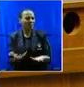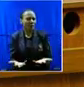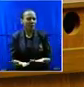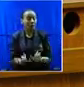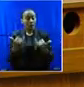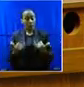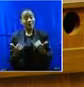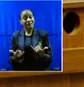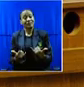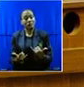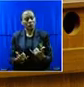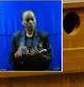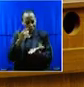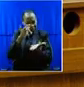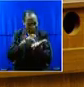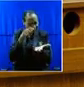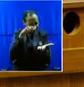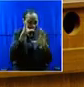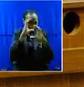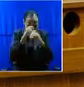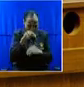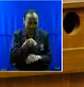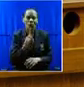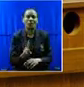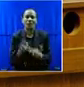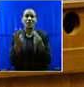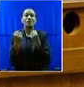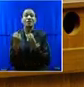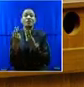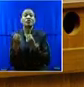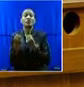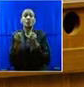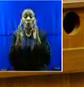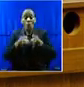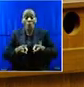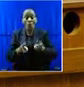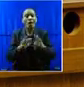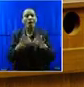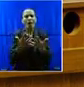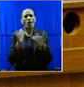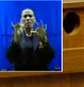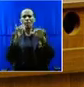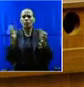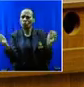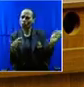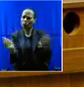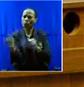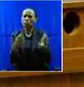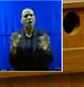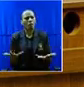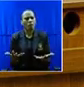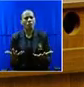employment stimulus is a new innovative approach to public employment, which harnesses